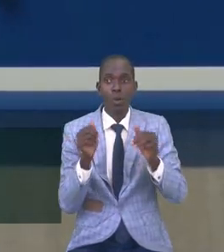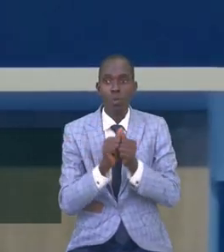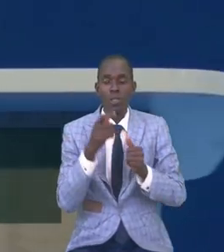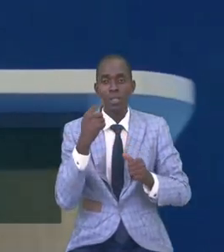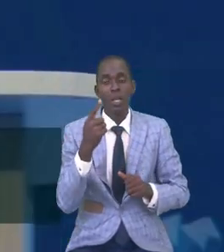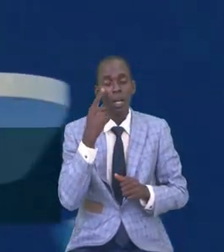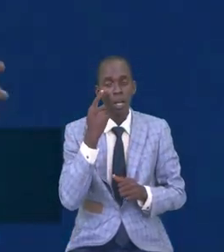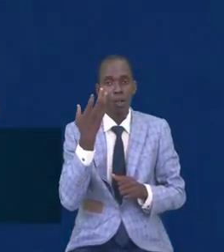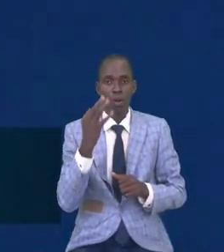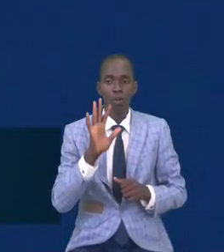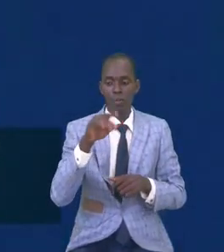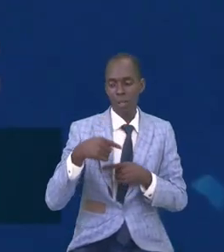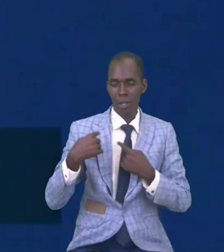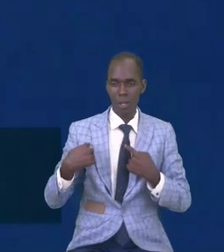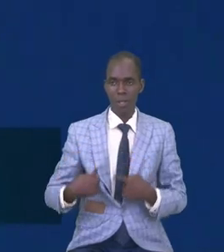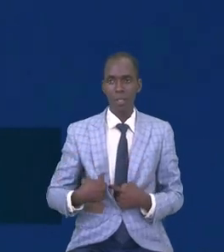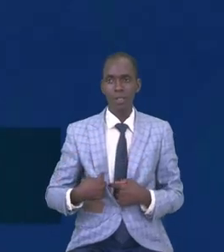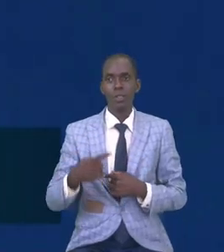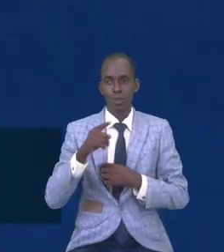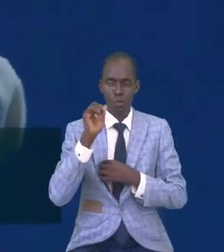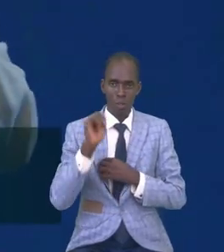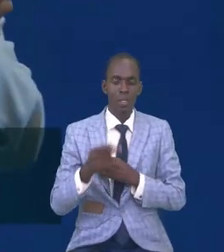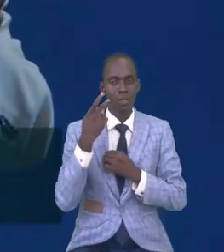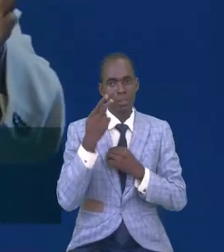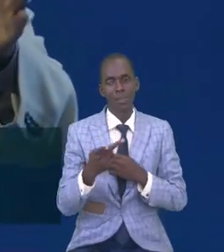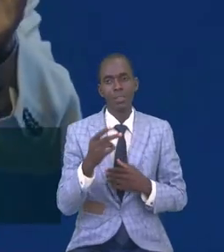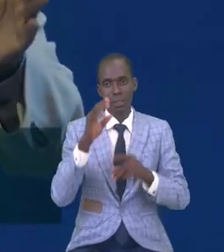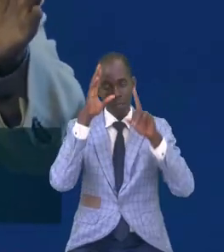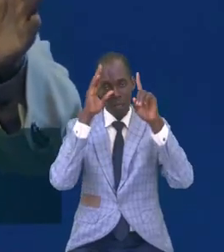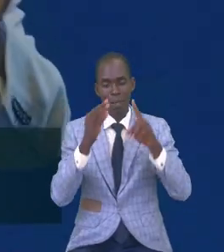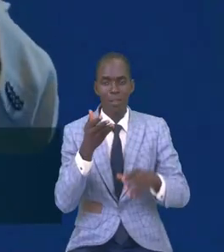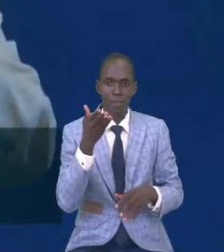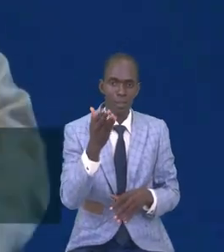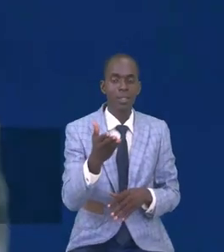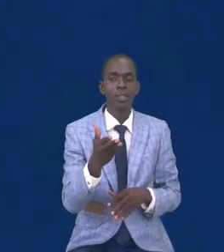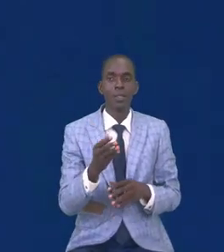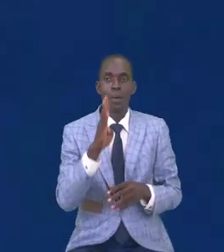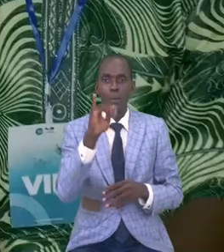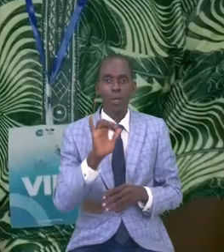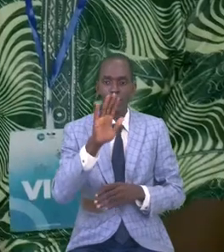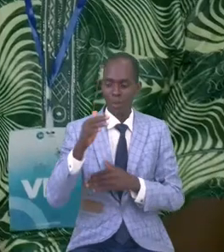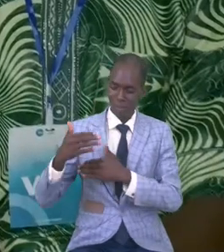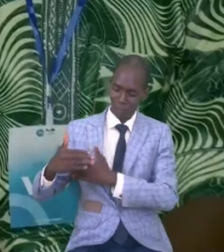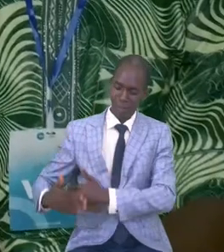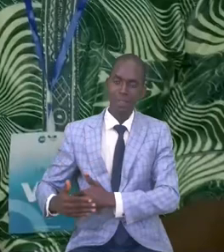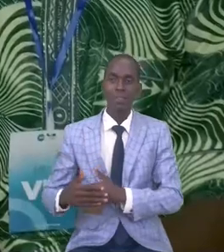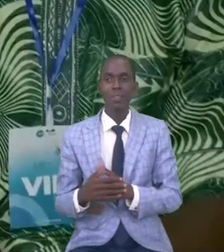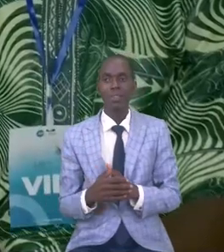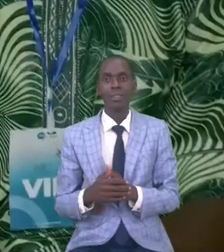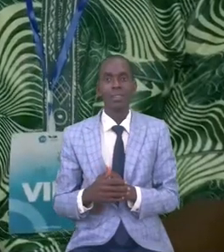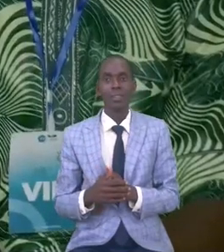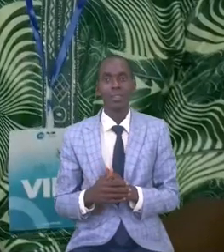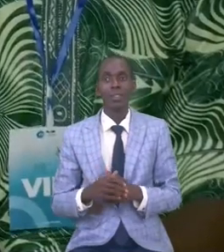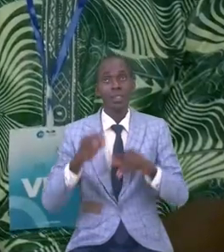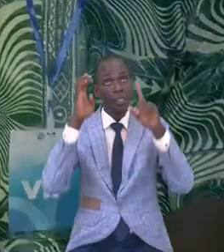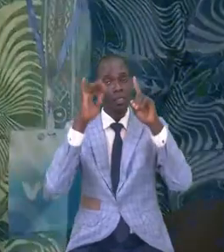eyes of your heart, you can see him is right there by your side. Is the yoke